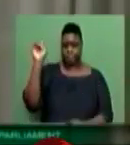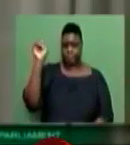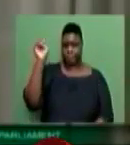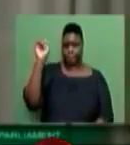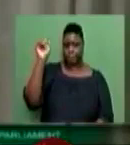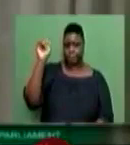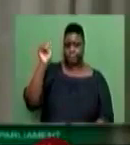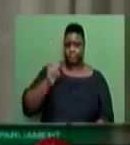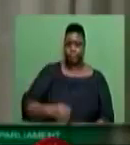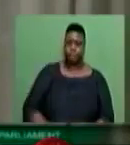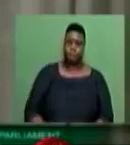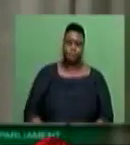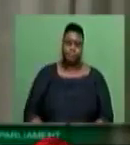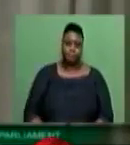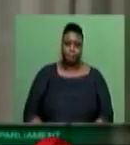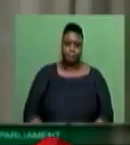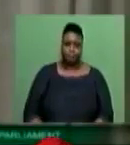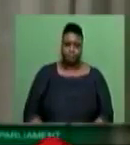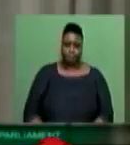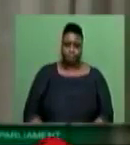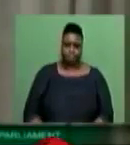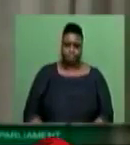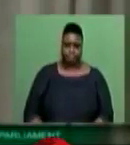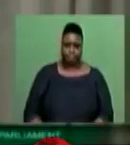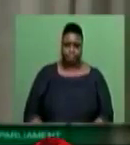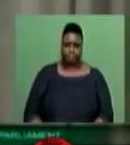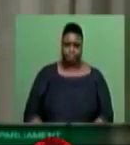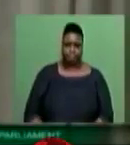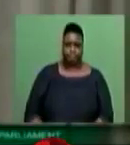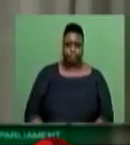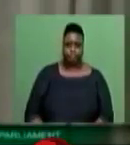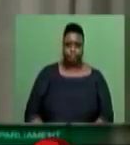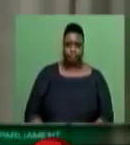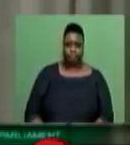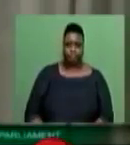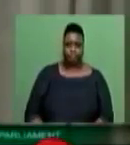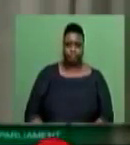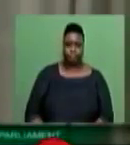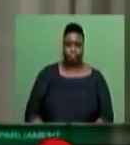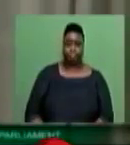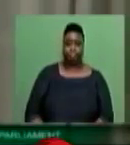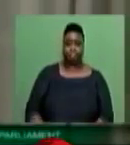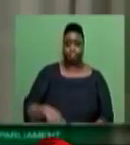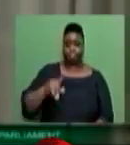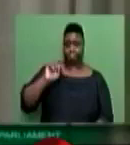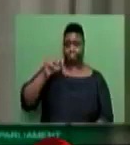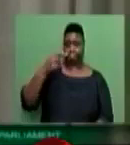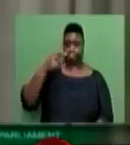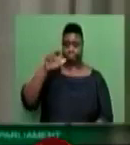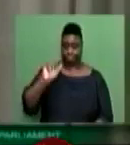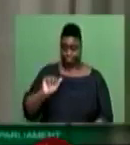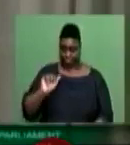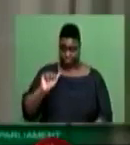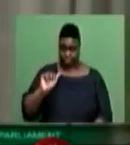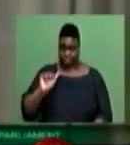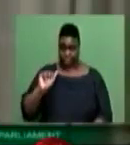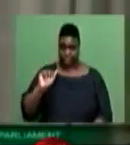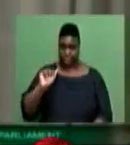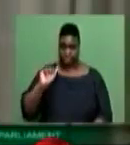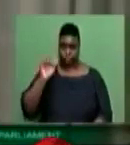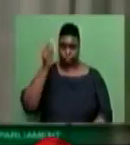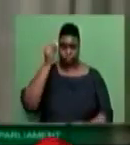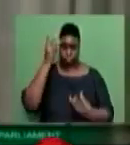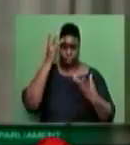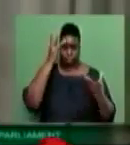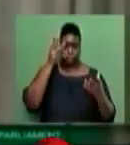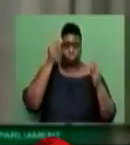The budgetary proposals of the Tobago House of Assembly were submitted to the Ministry of Finance, consistent with the provisions of Act 40 of